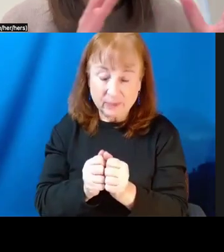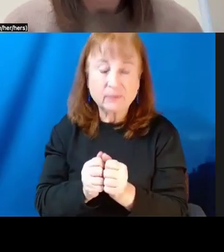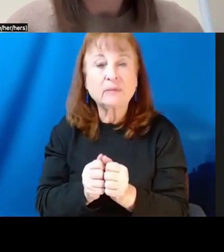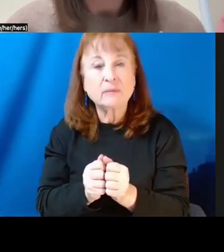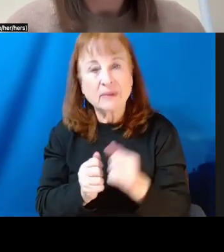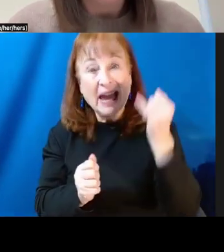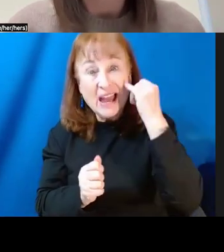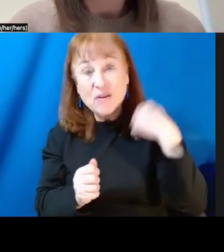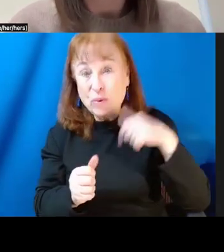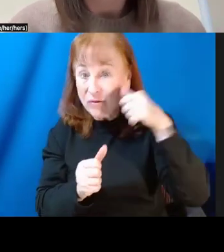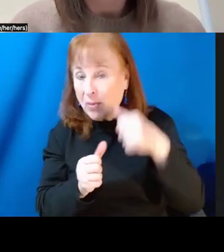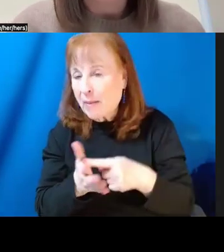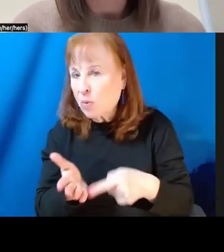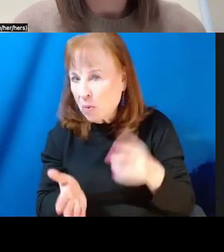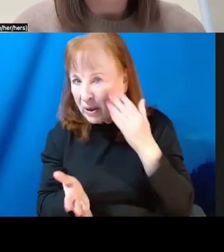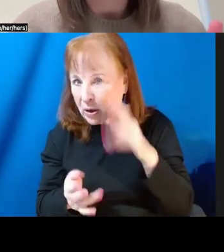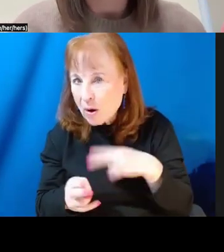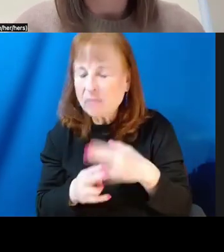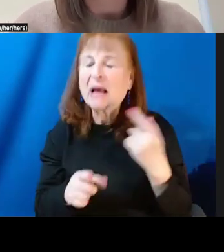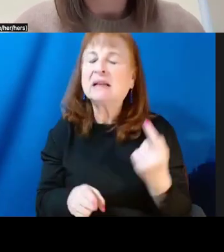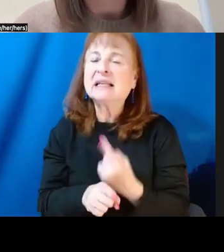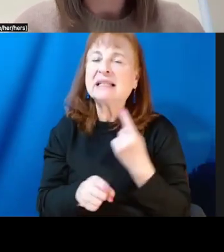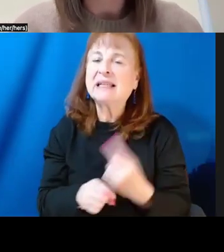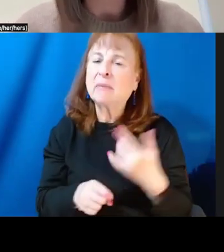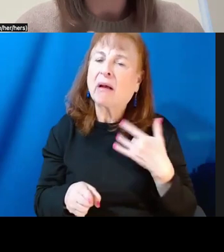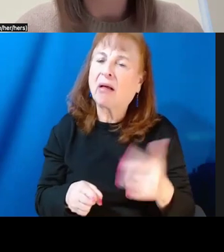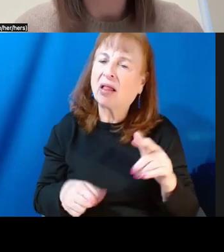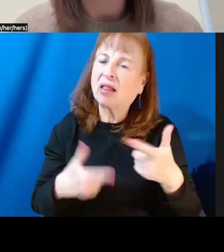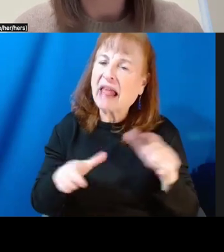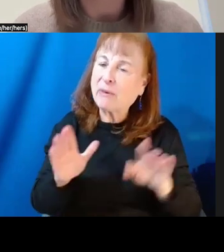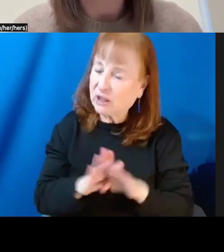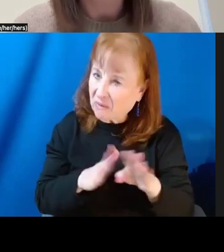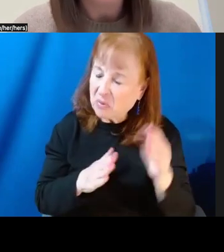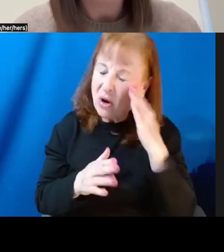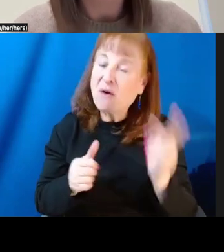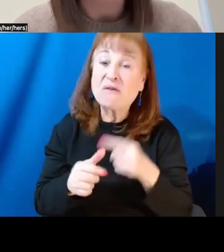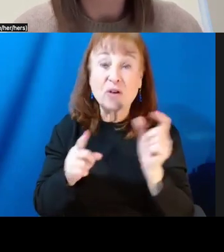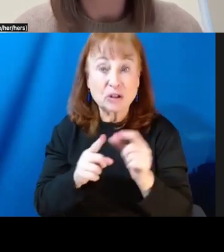we remember what we know about typical language development, we know that first words are